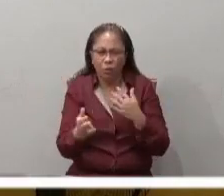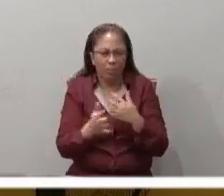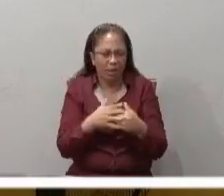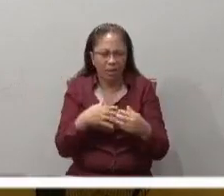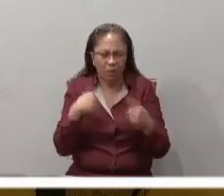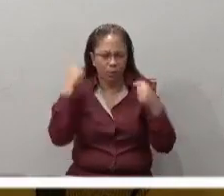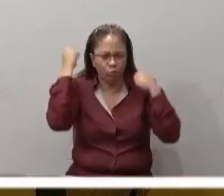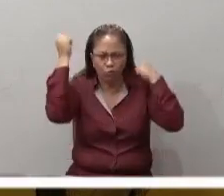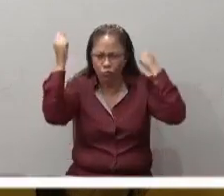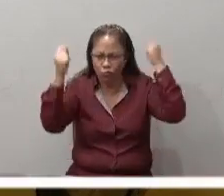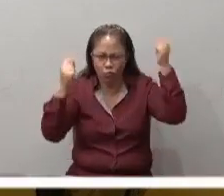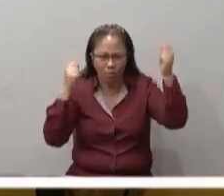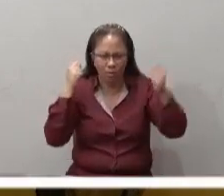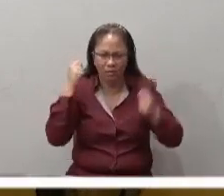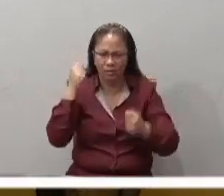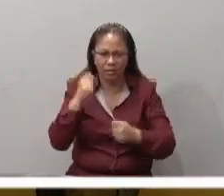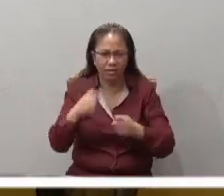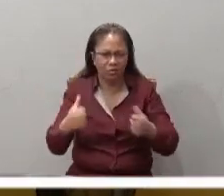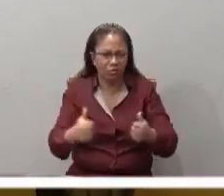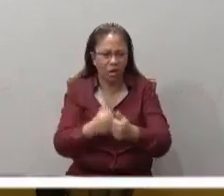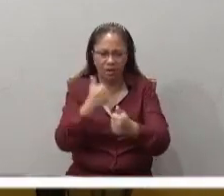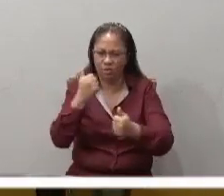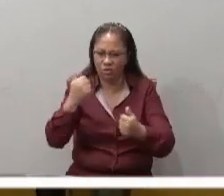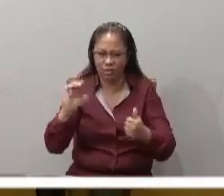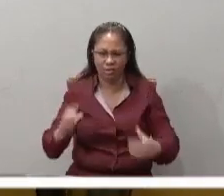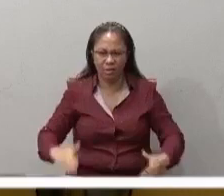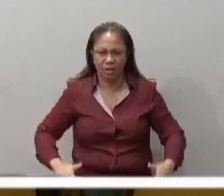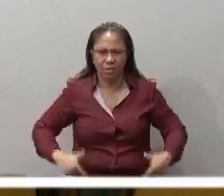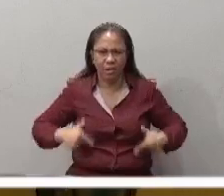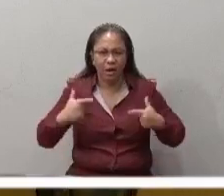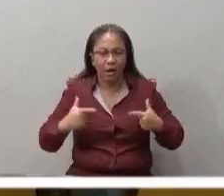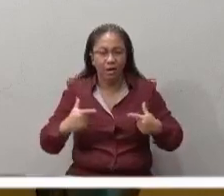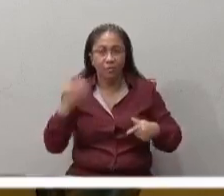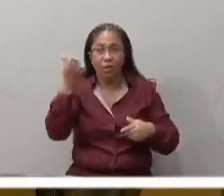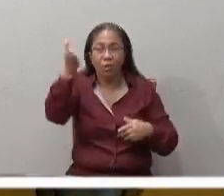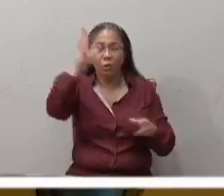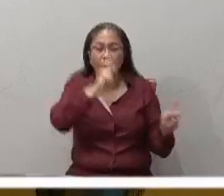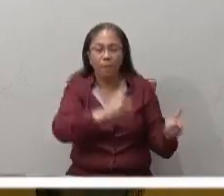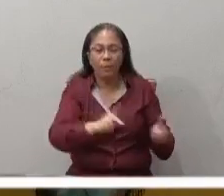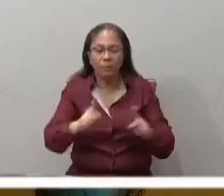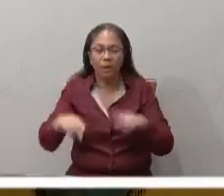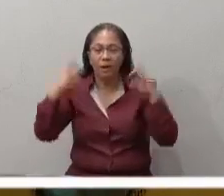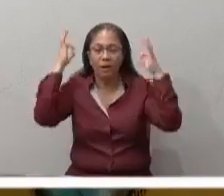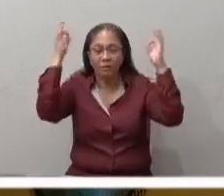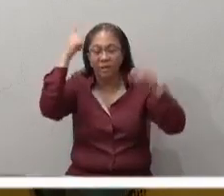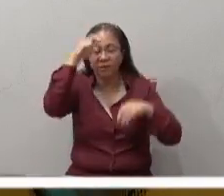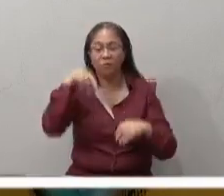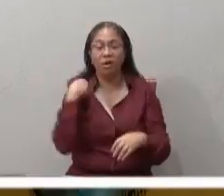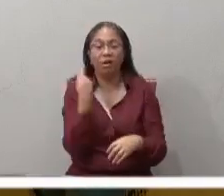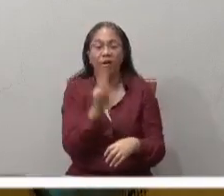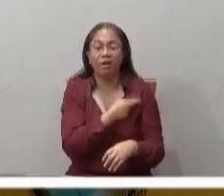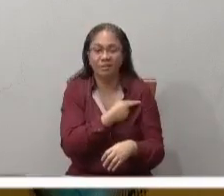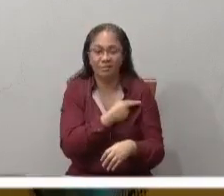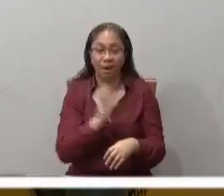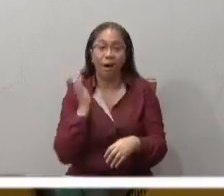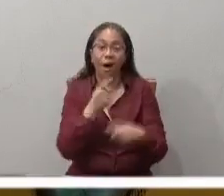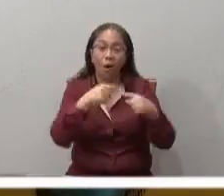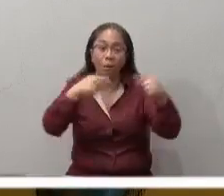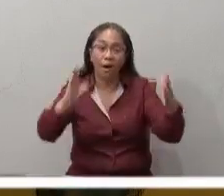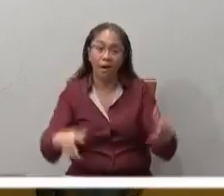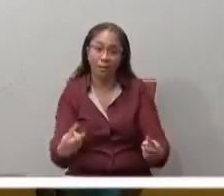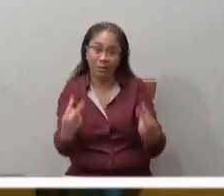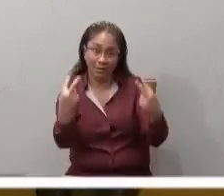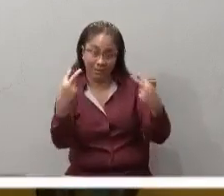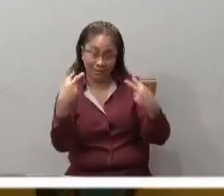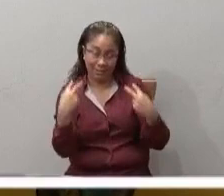and tribulations of this life, the Lord has prepared a banquet for us in the sight of our